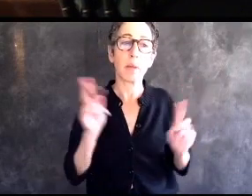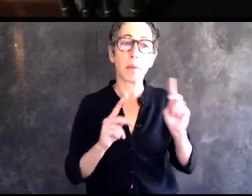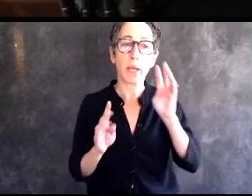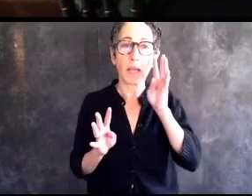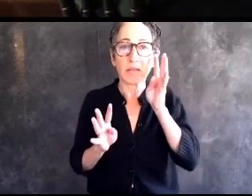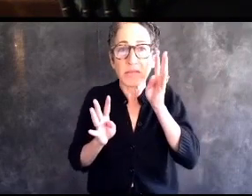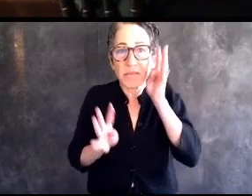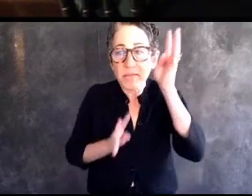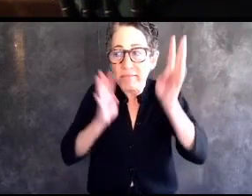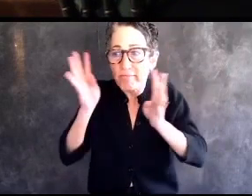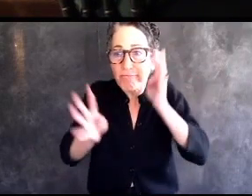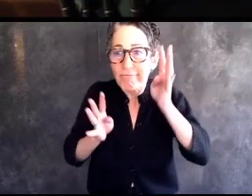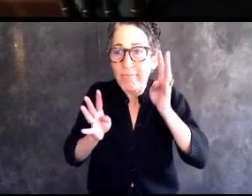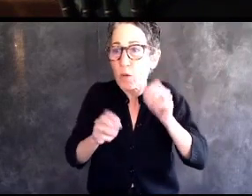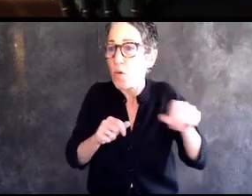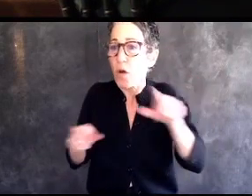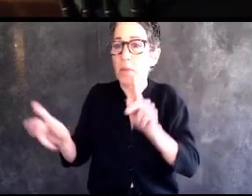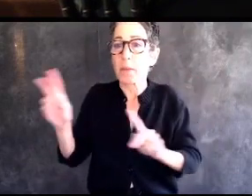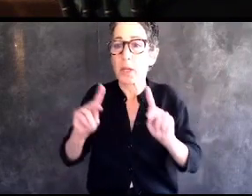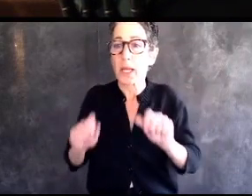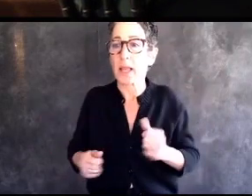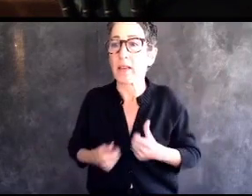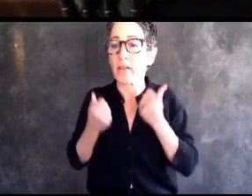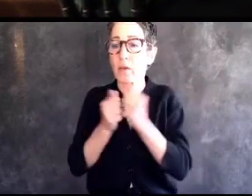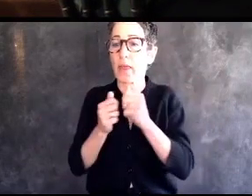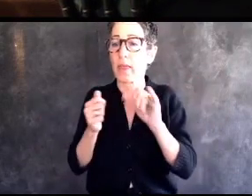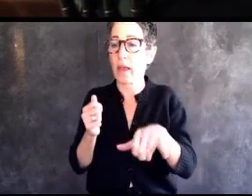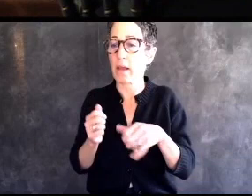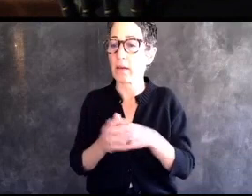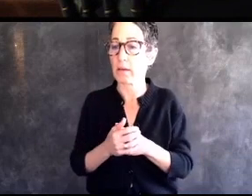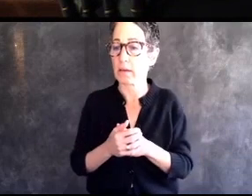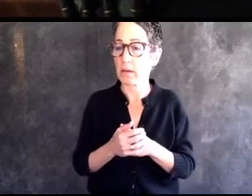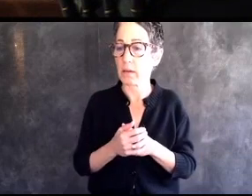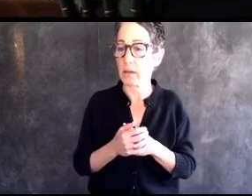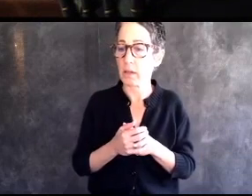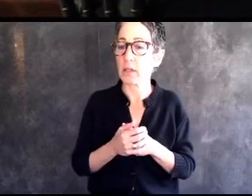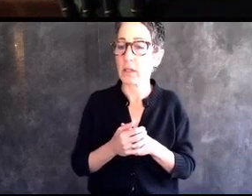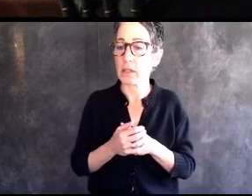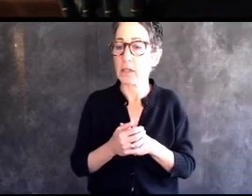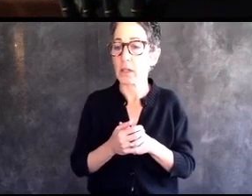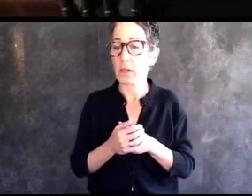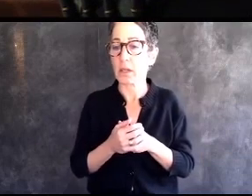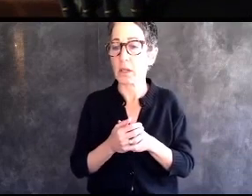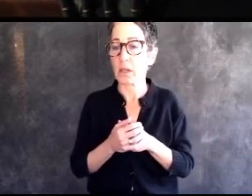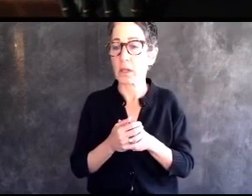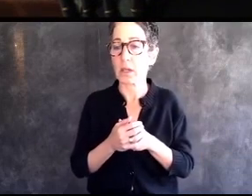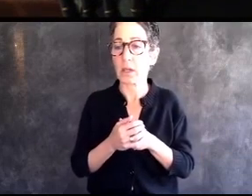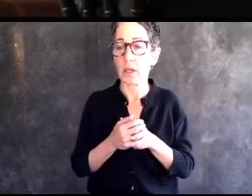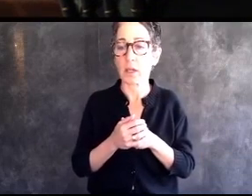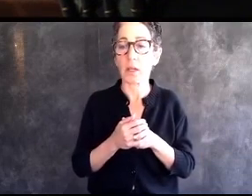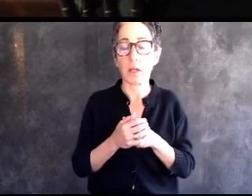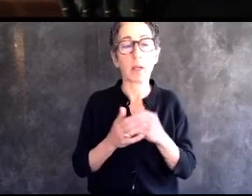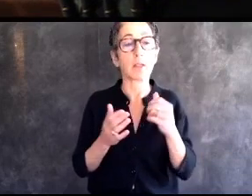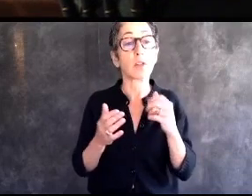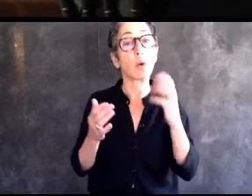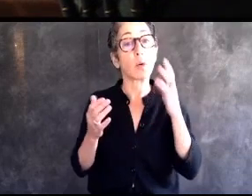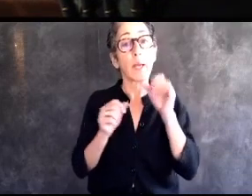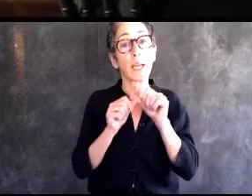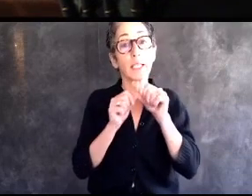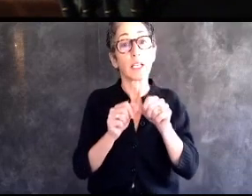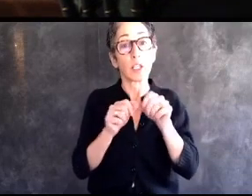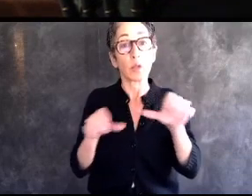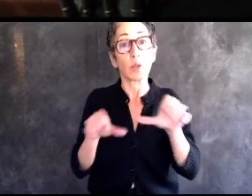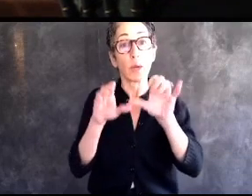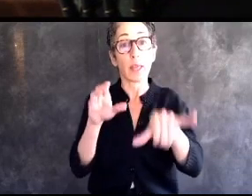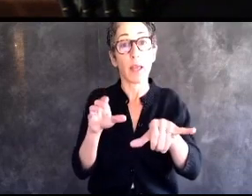that we can all live with. And all this was part of societal resilience. And I think as we keep doing this with more people